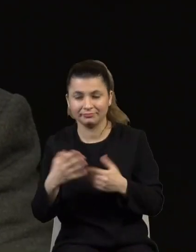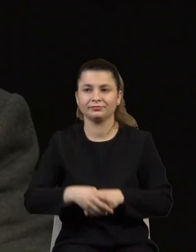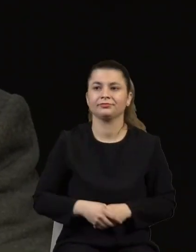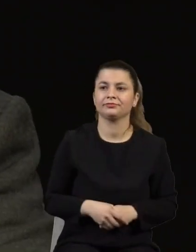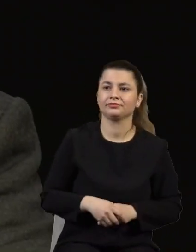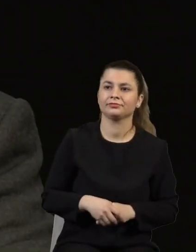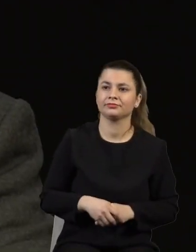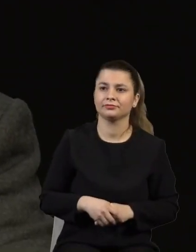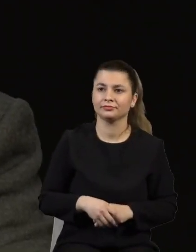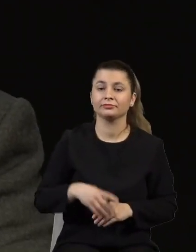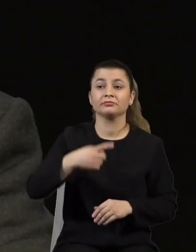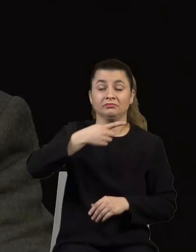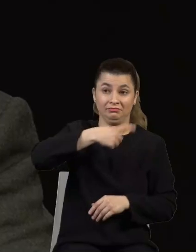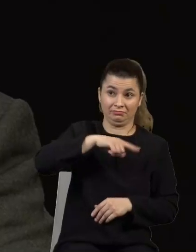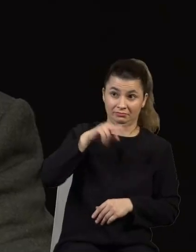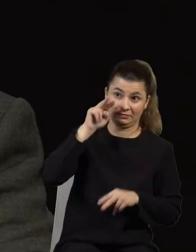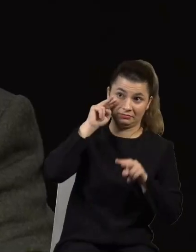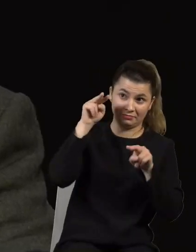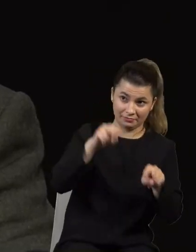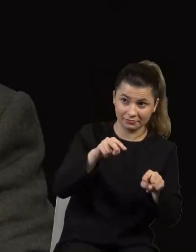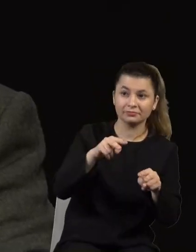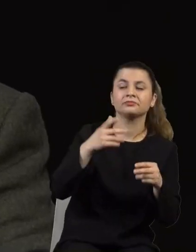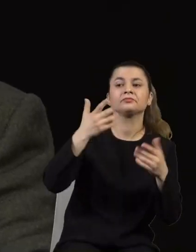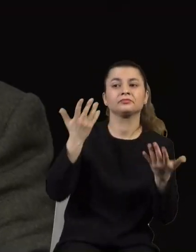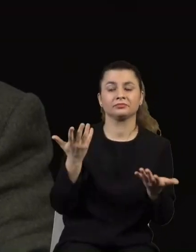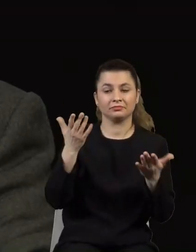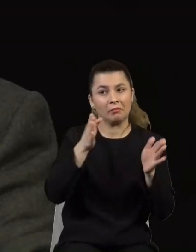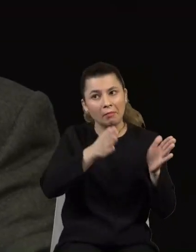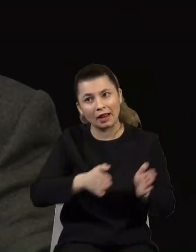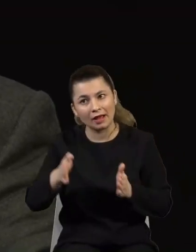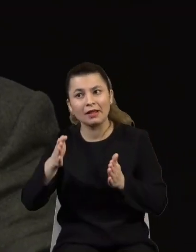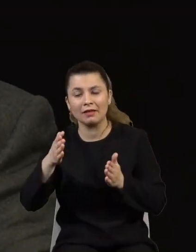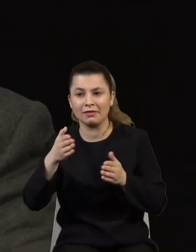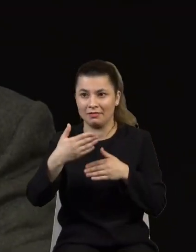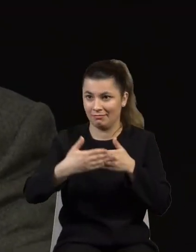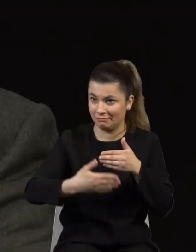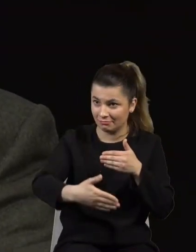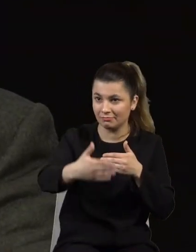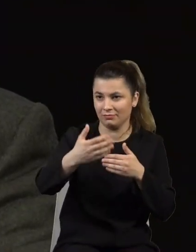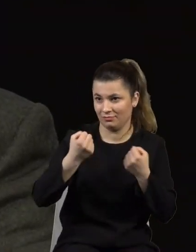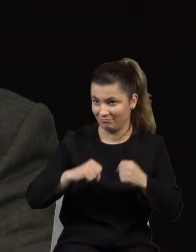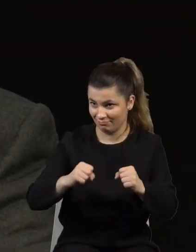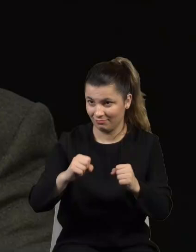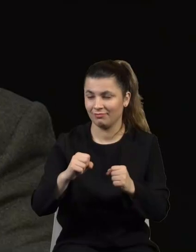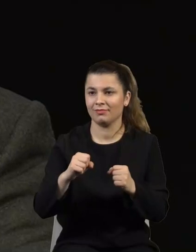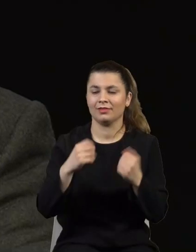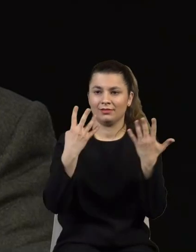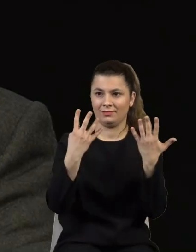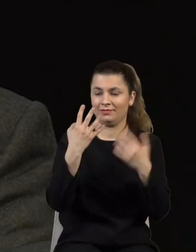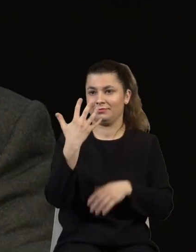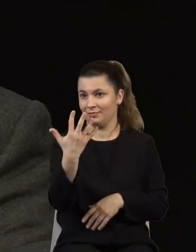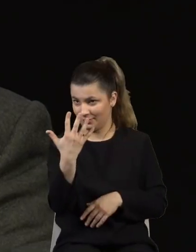in the next 3 years will kind of do 95 billion per year, but that's its lending total envelope